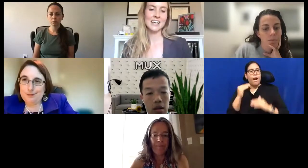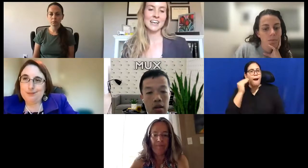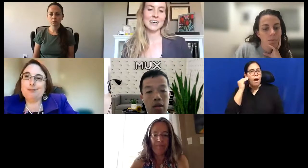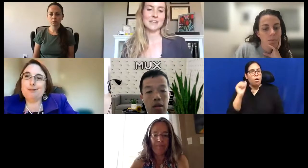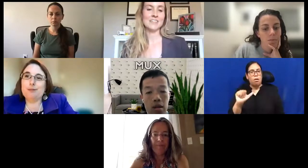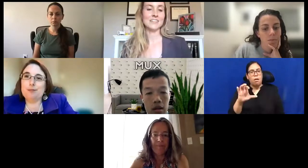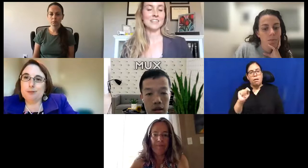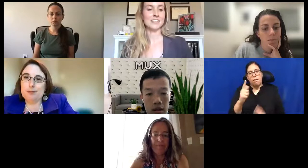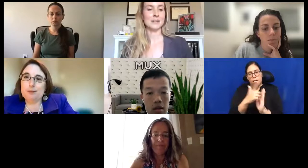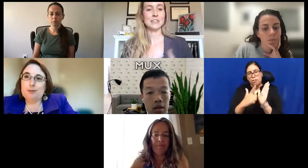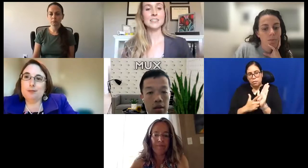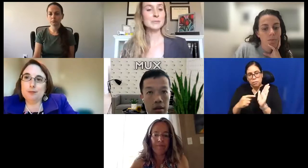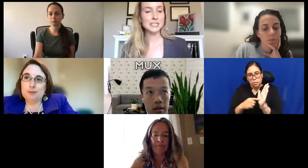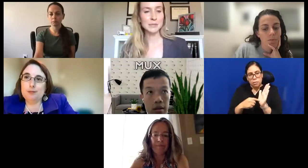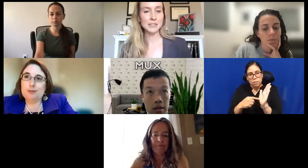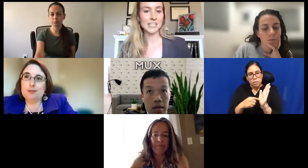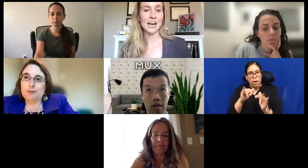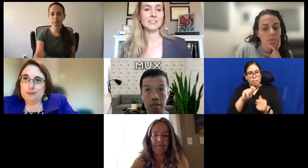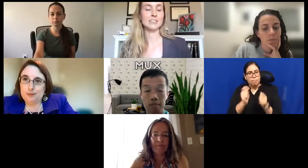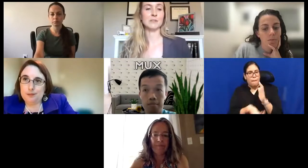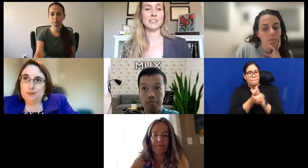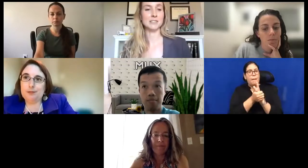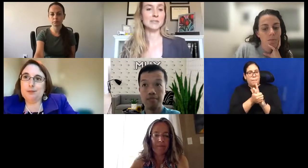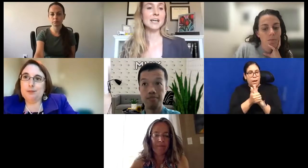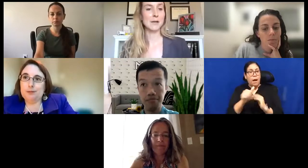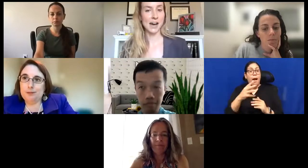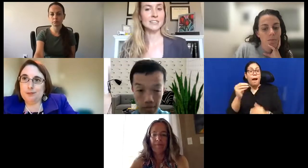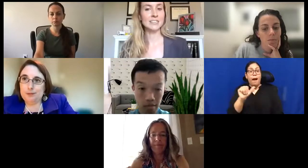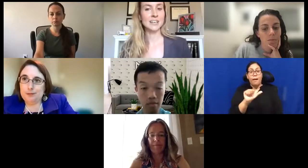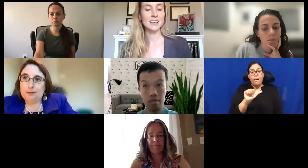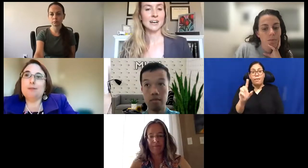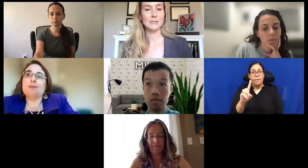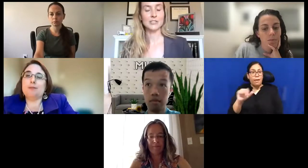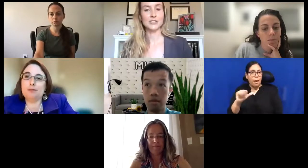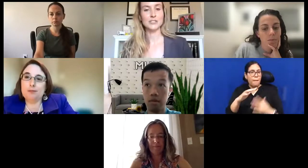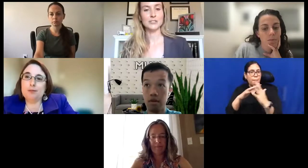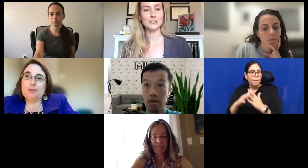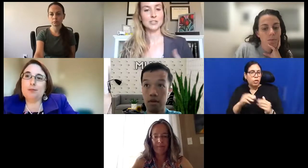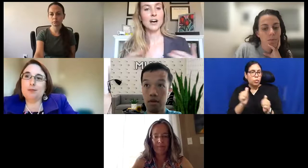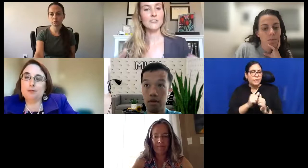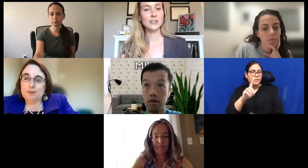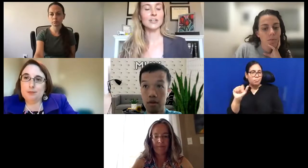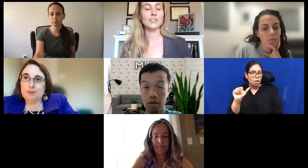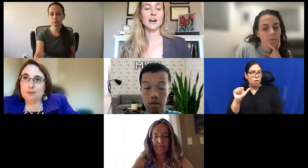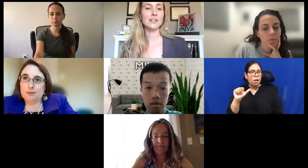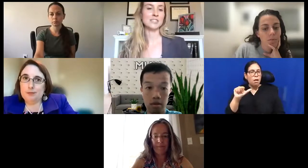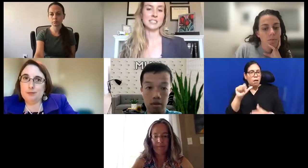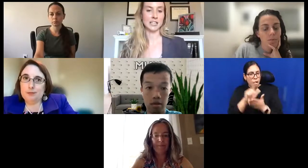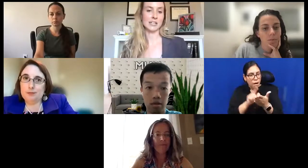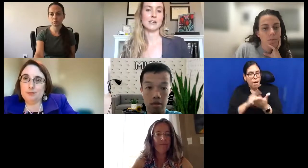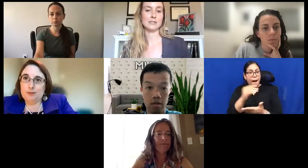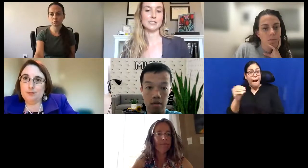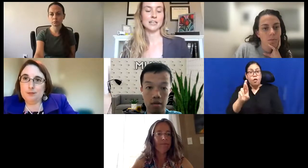Act, and the Americans with Disabilities Act, as well as the Rehab Act, which cover a lot